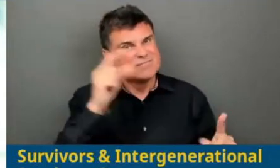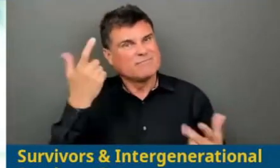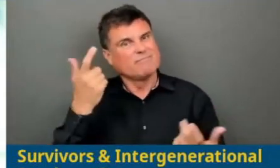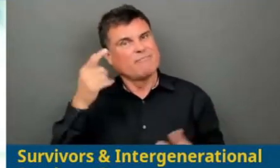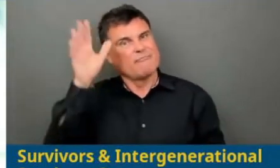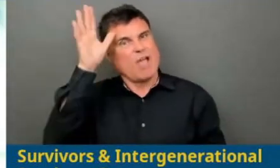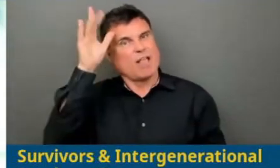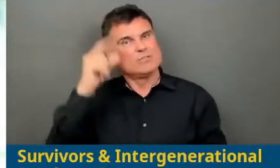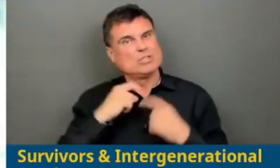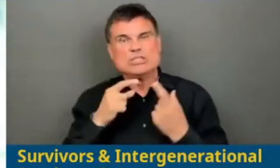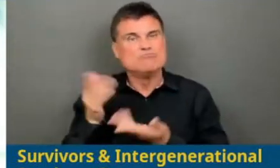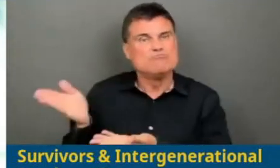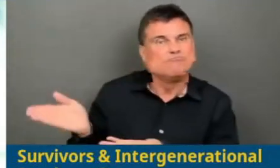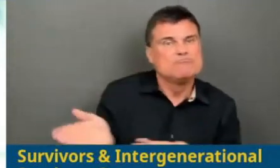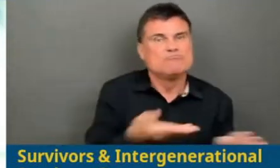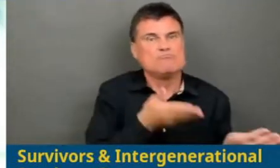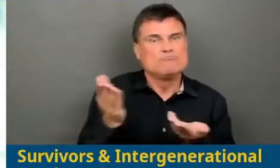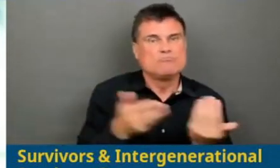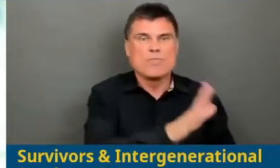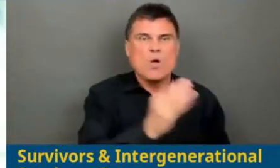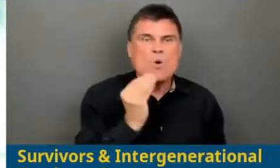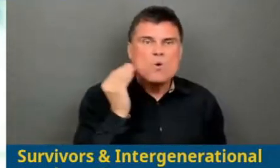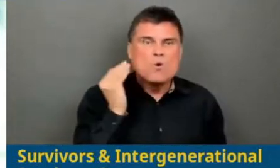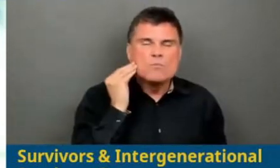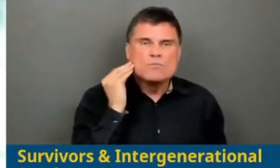I've been engaged with the TRC.